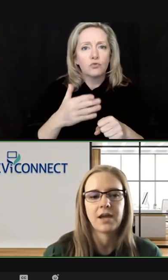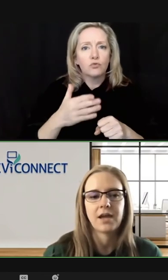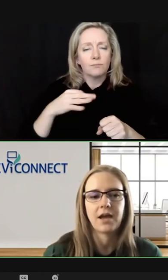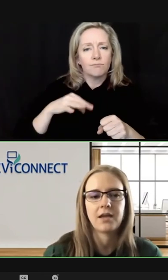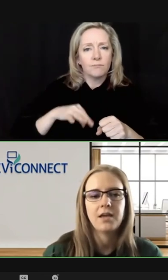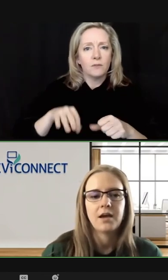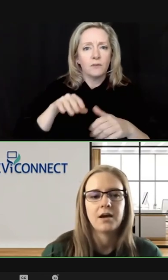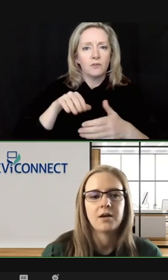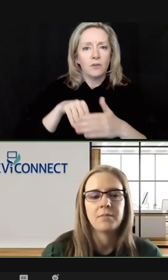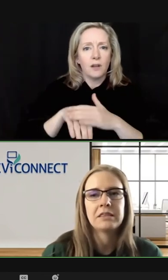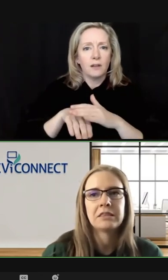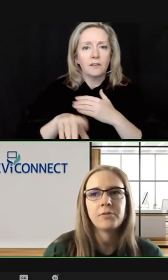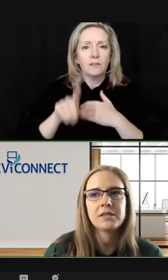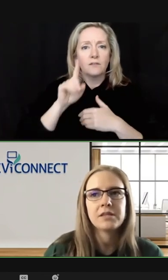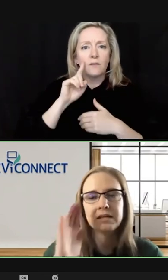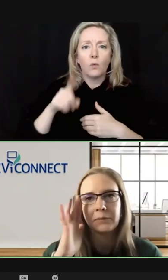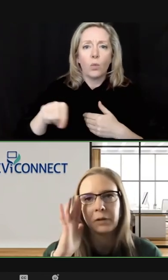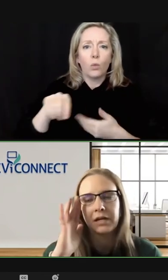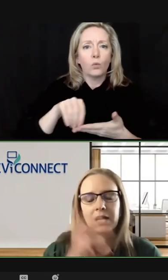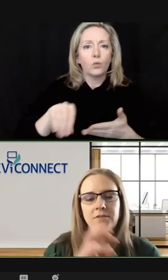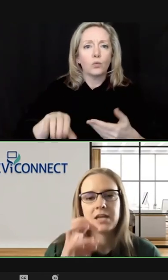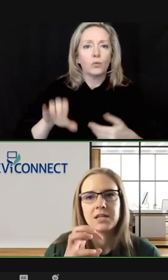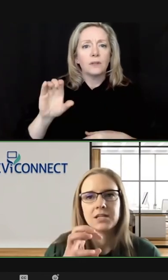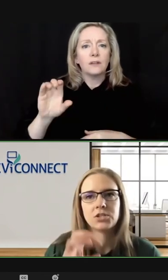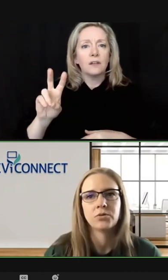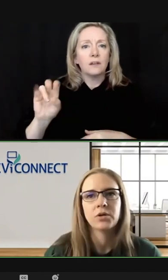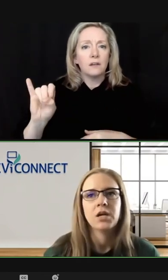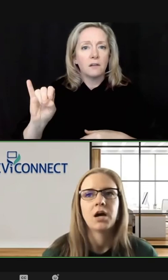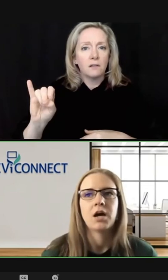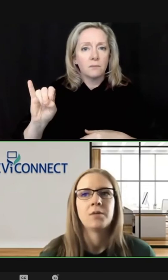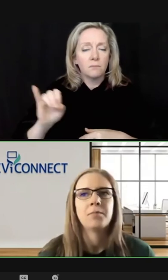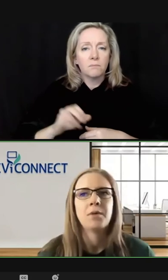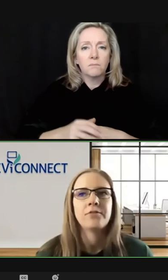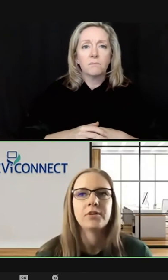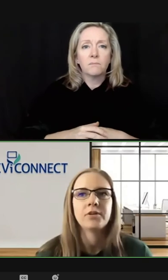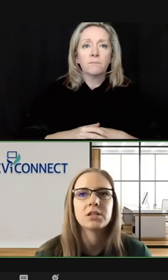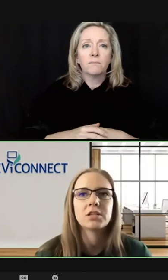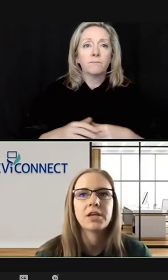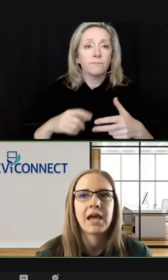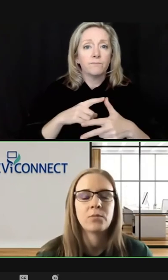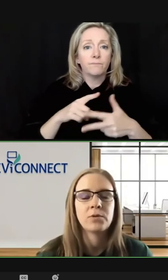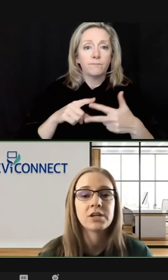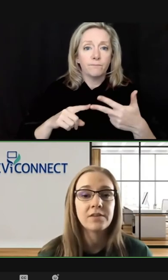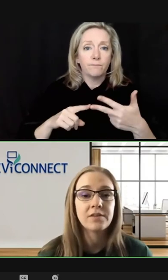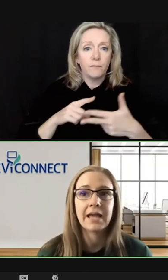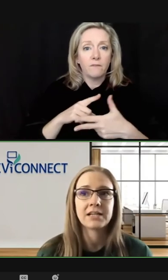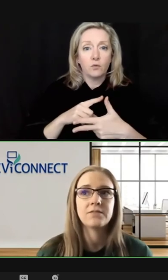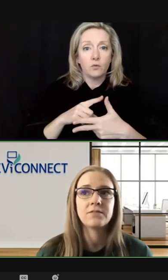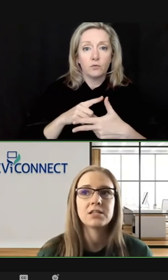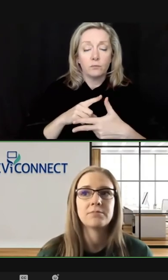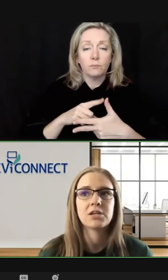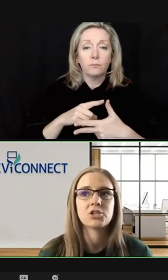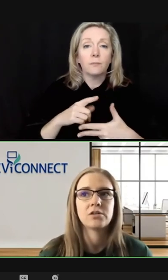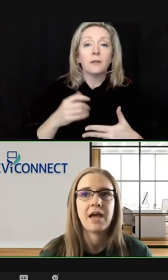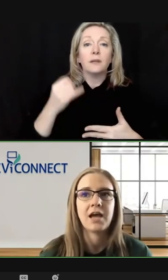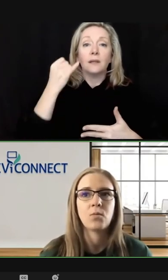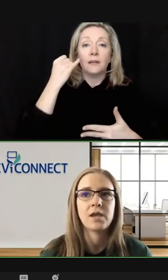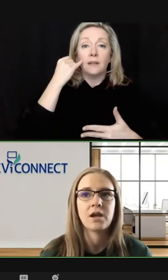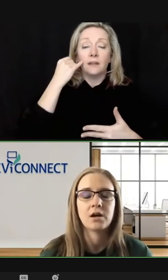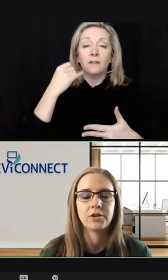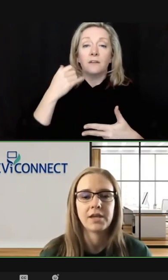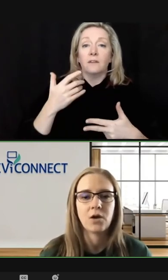students with CVI. And the three things that we're going to kind of hit into are first looking at when you're given an activity to make